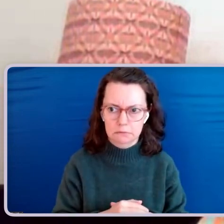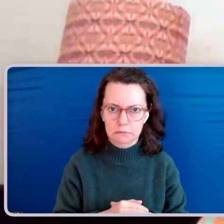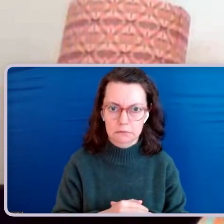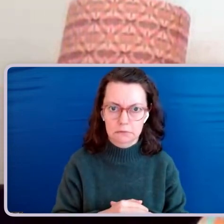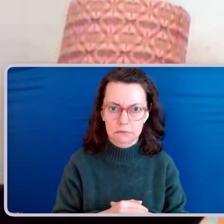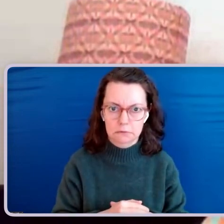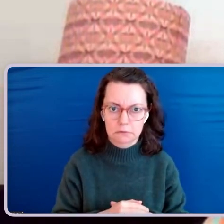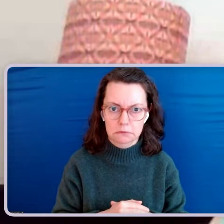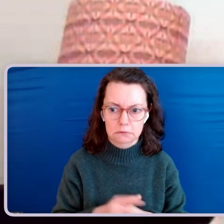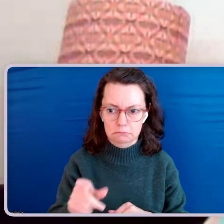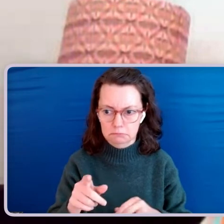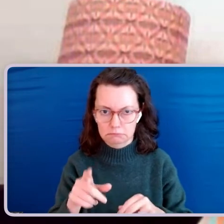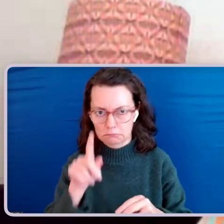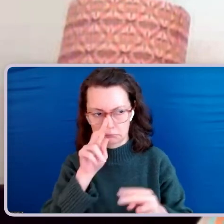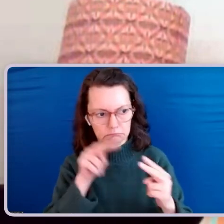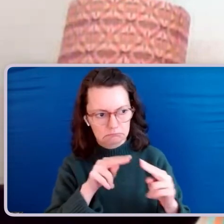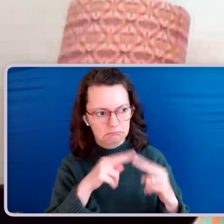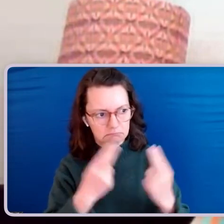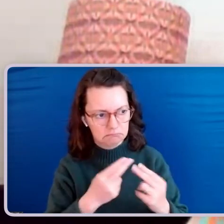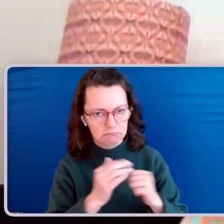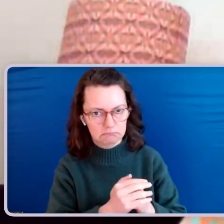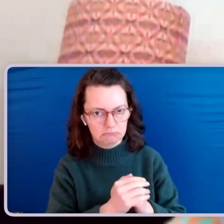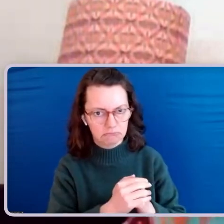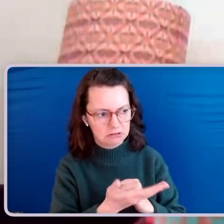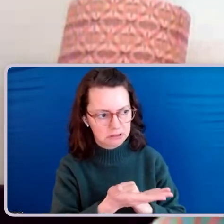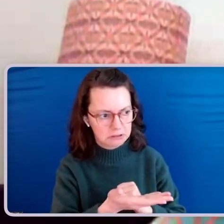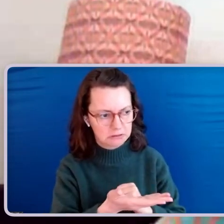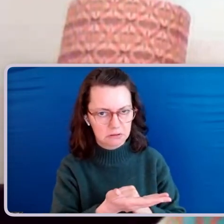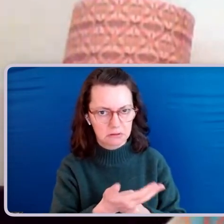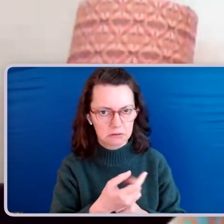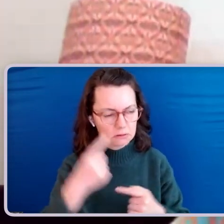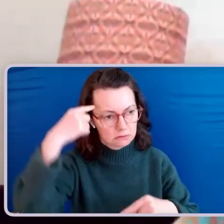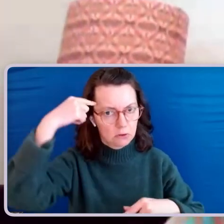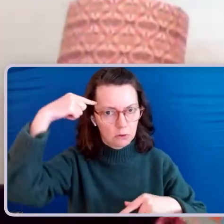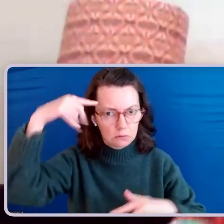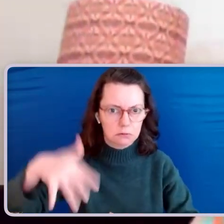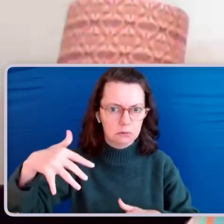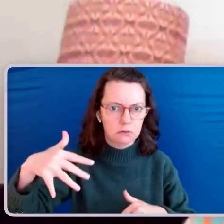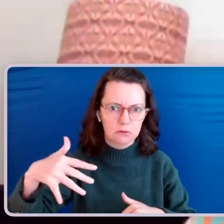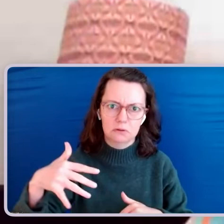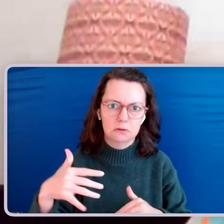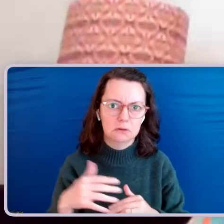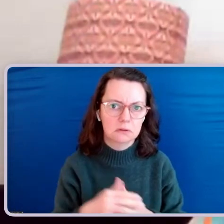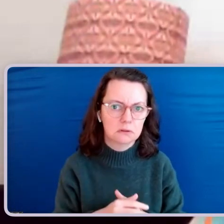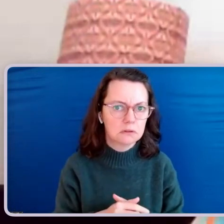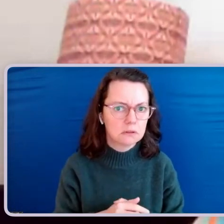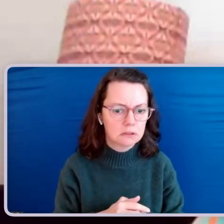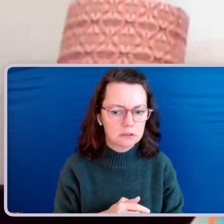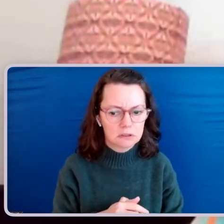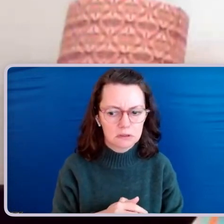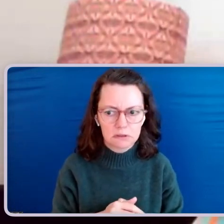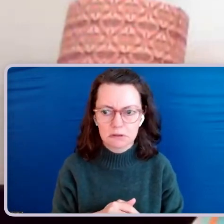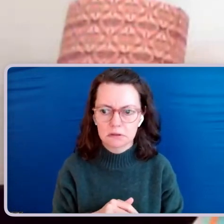see family and friends and have their regular visits, so they were negatively impacted by that. It also meant